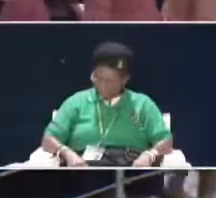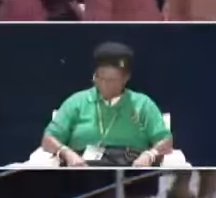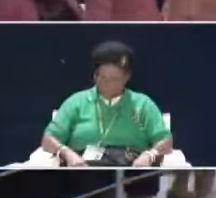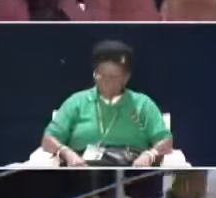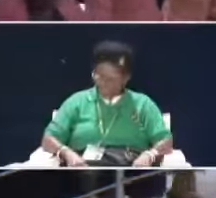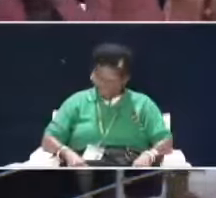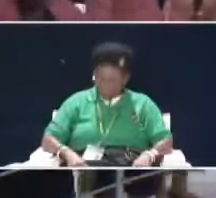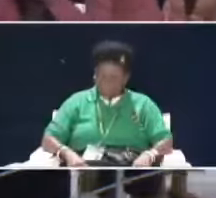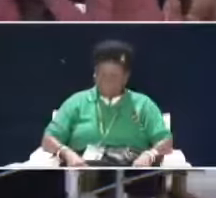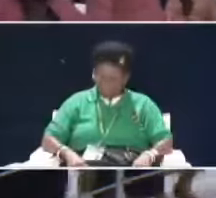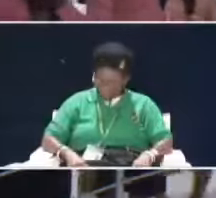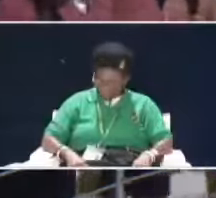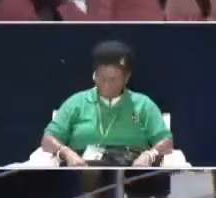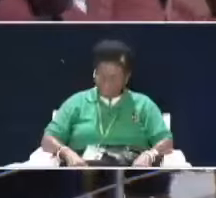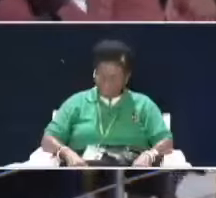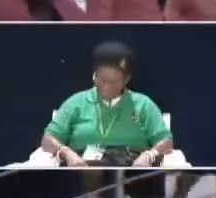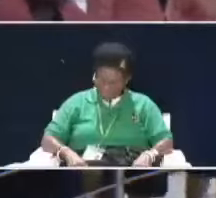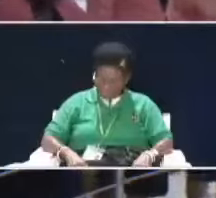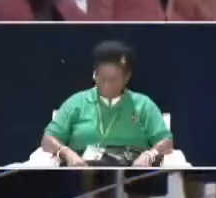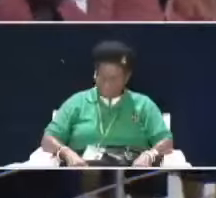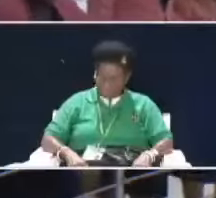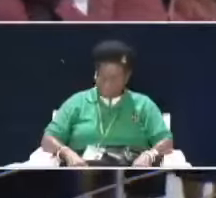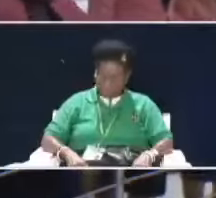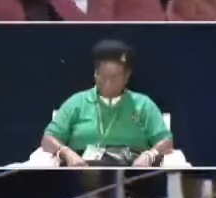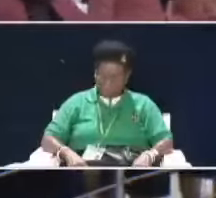Thank you, Father.